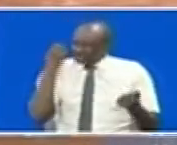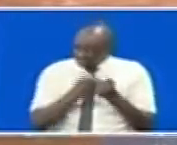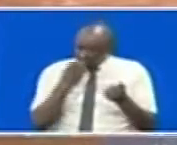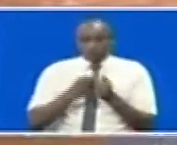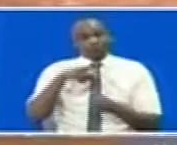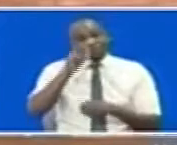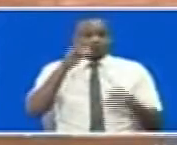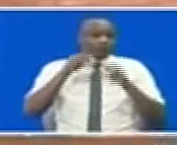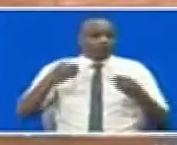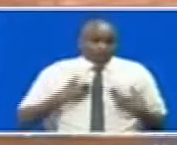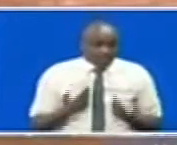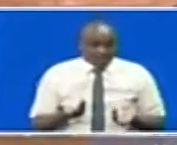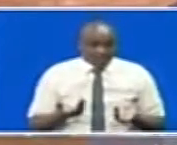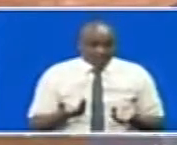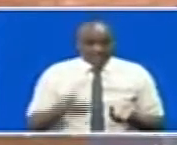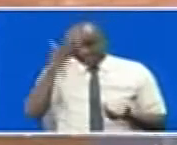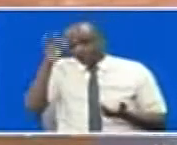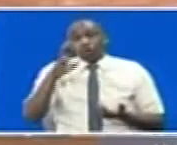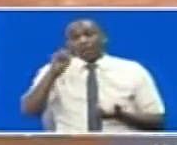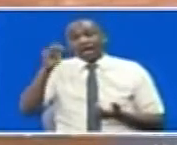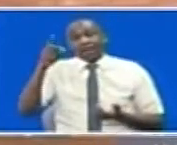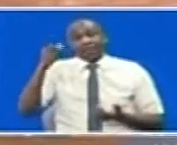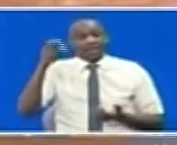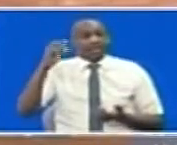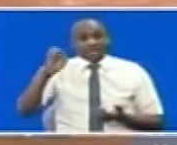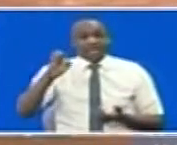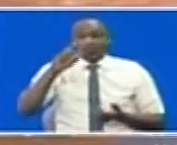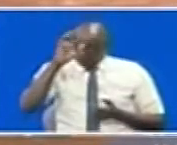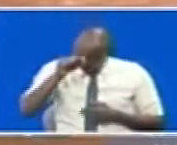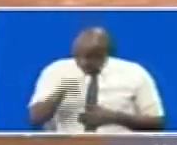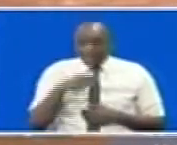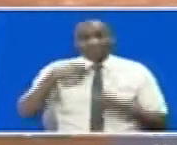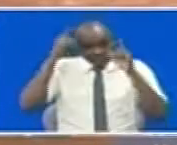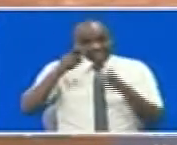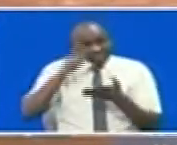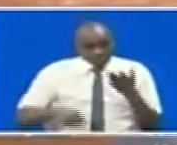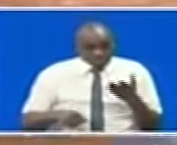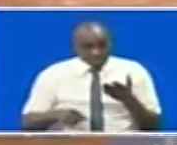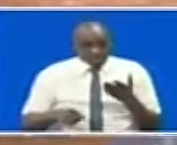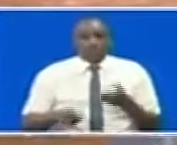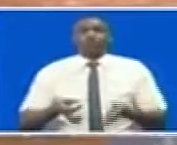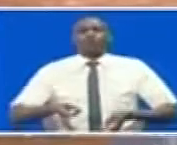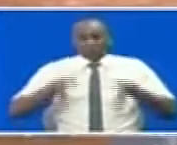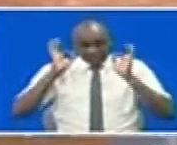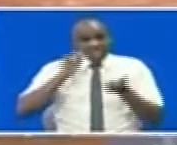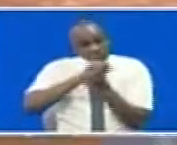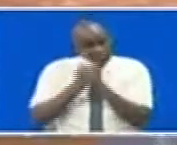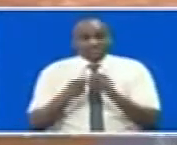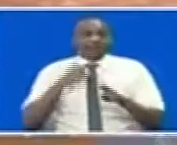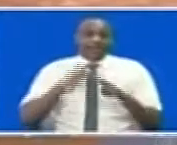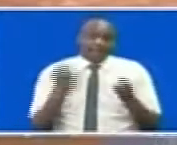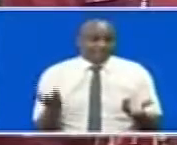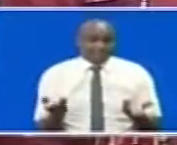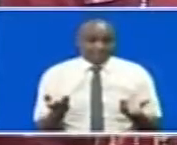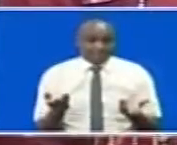to identify which Mathenge they were talking about. And that is the reason I decided to officially change my